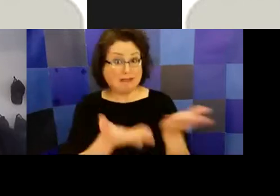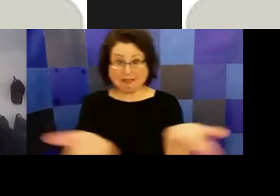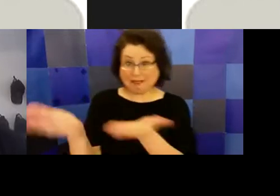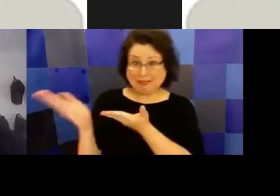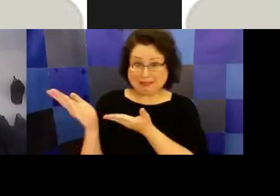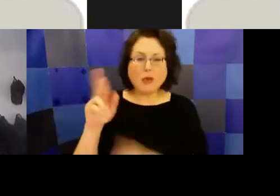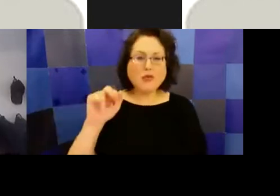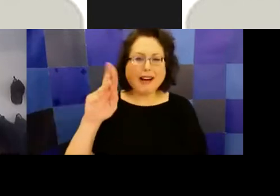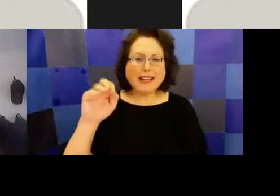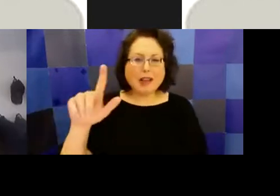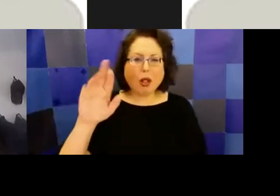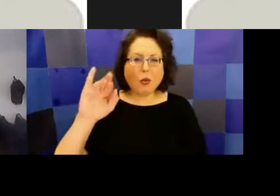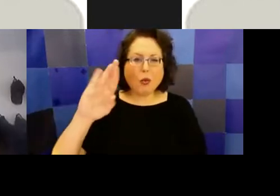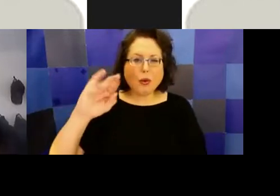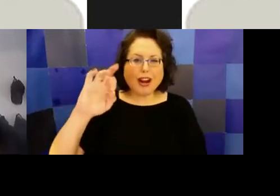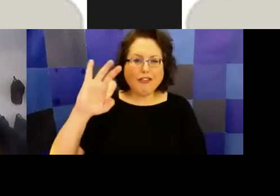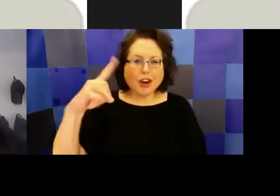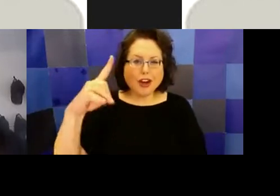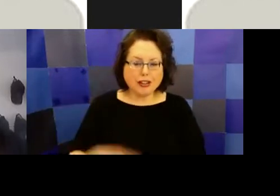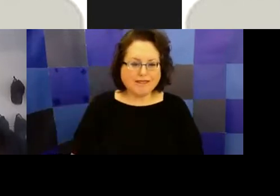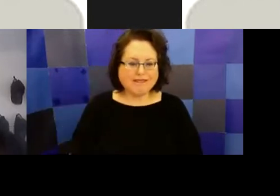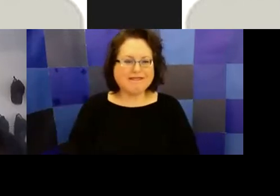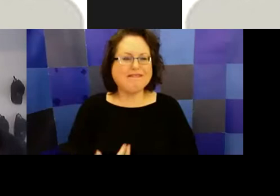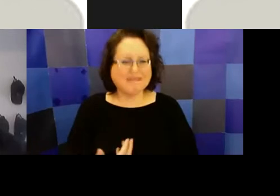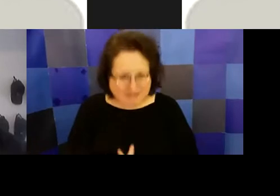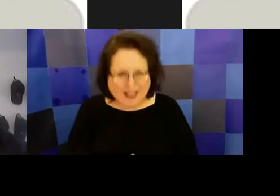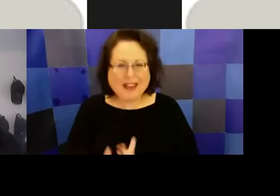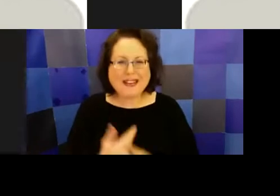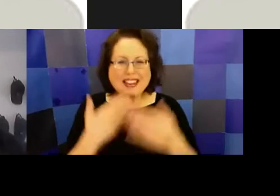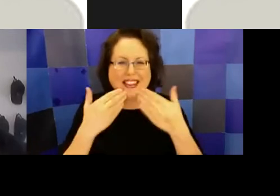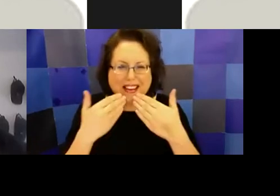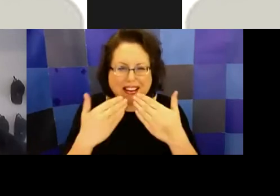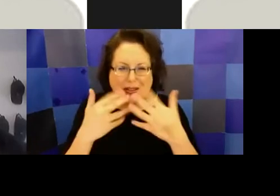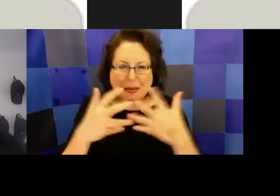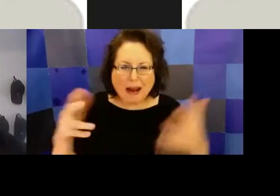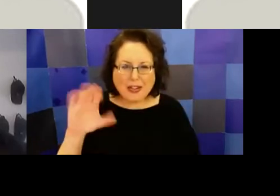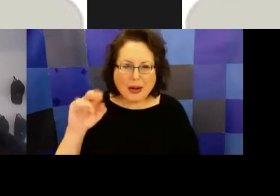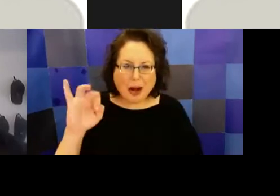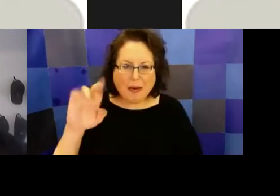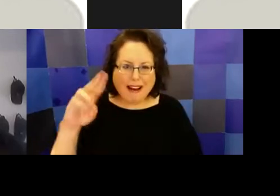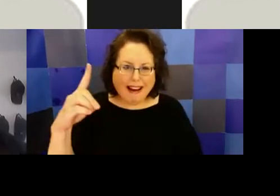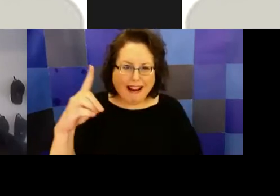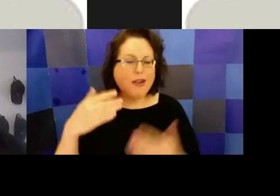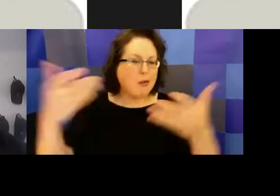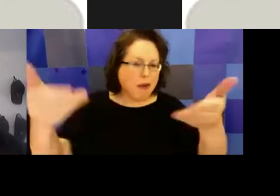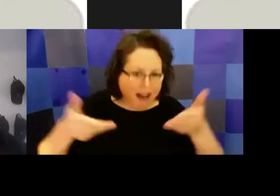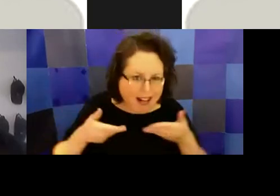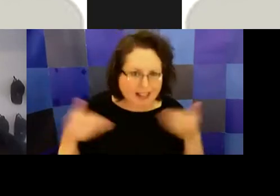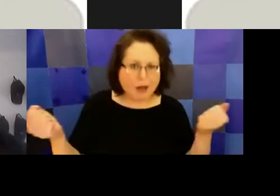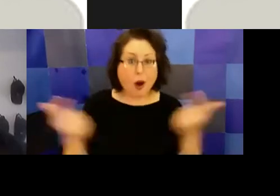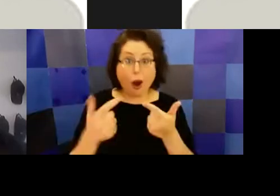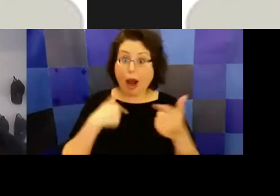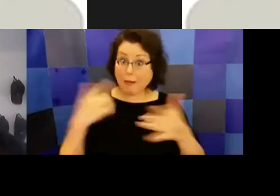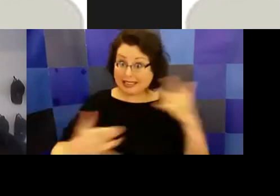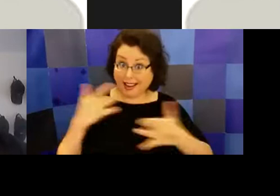Rickford. Thanks so much, comrade. Welcome to everybody. I'm excited to be here with you.